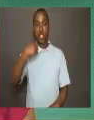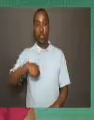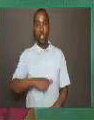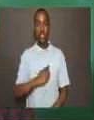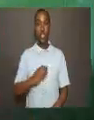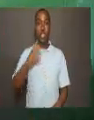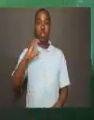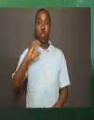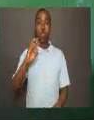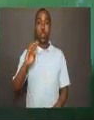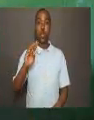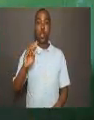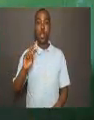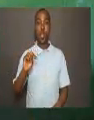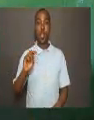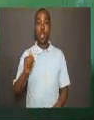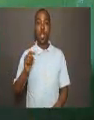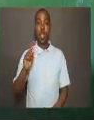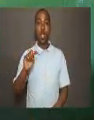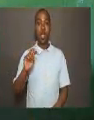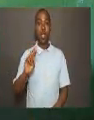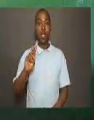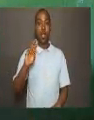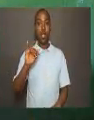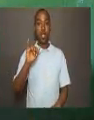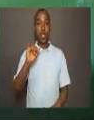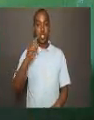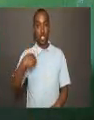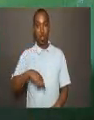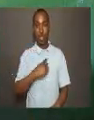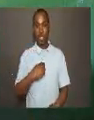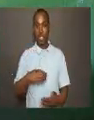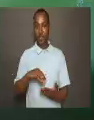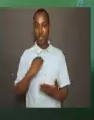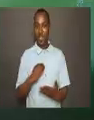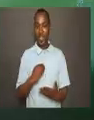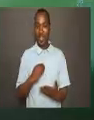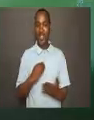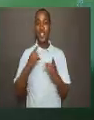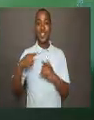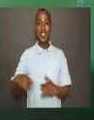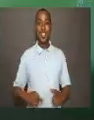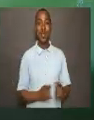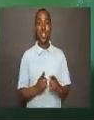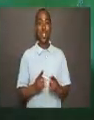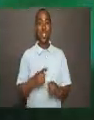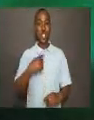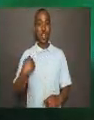circulation. Let us start by discussing systemic circulation.